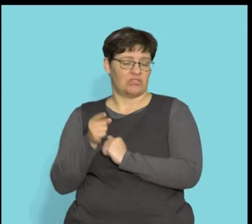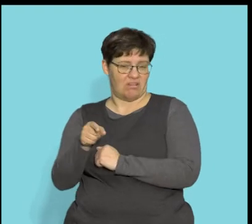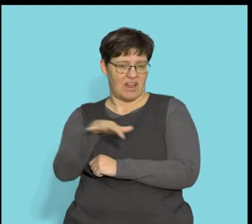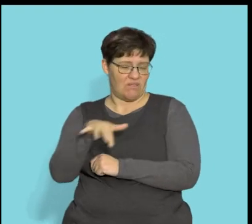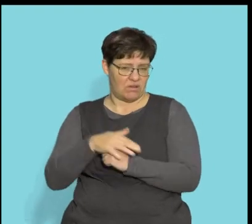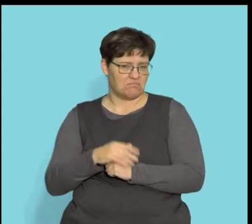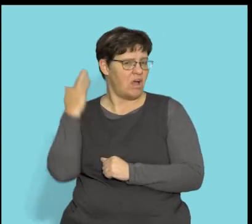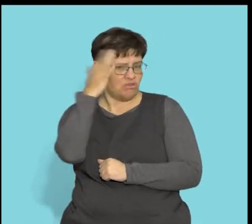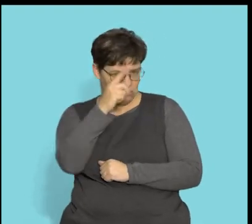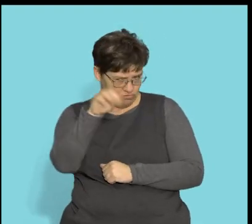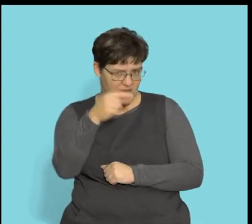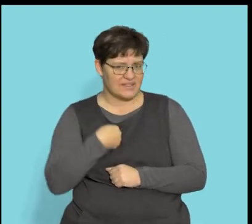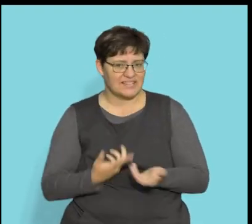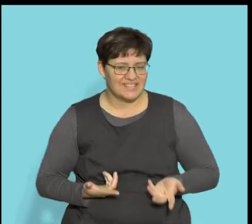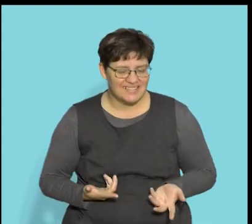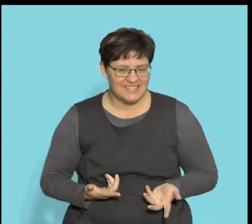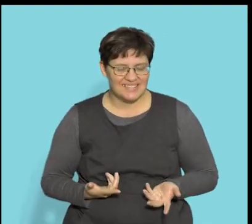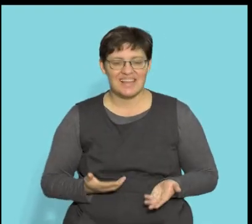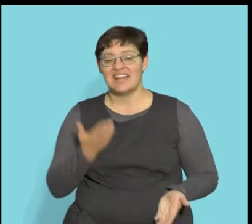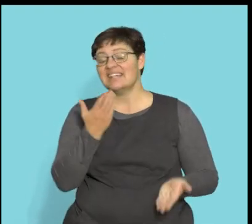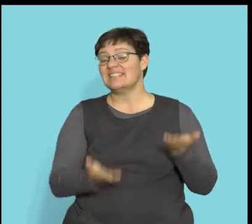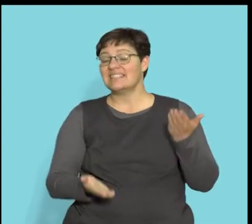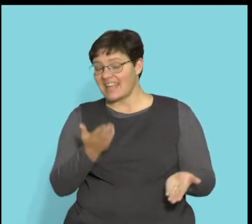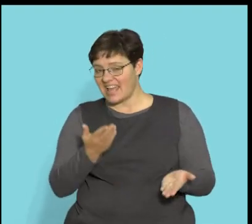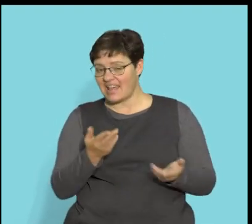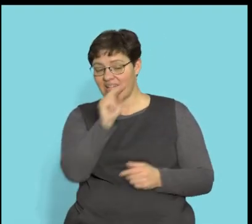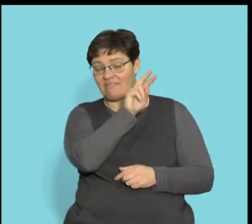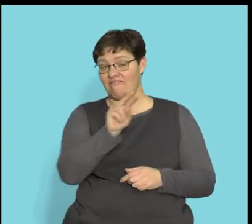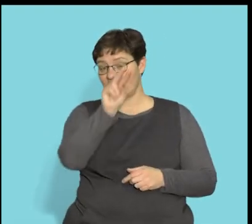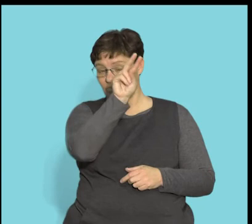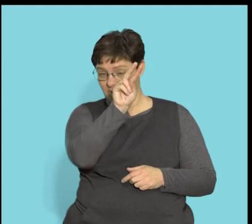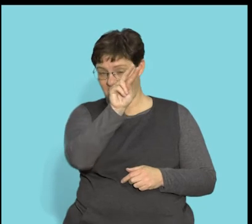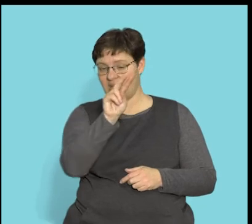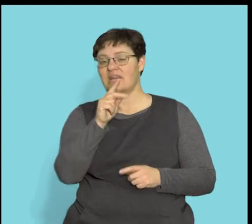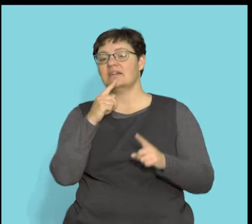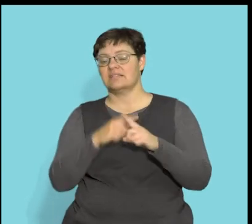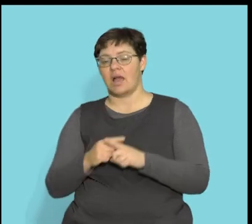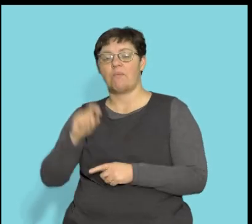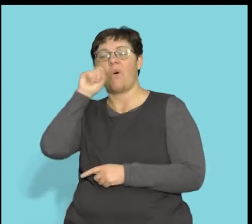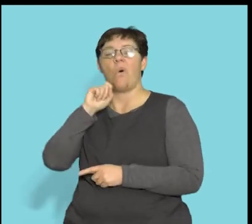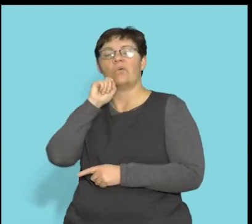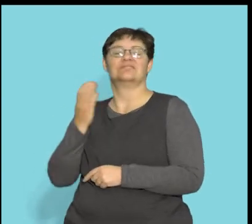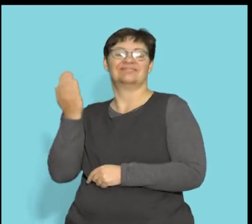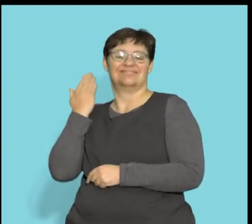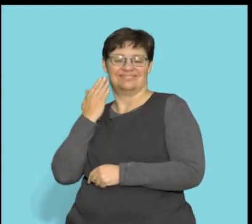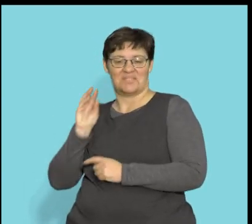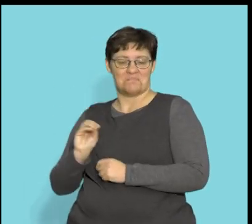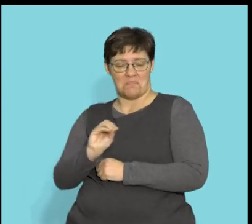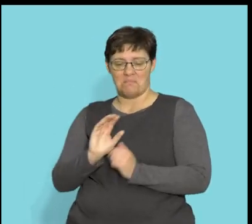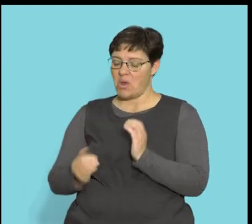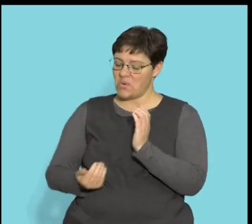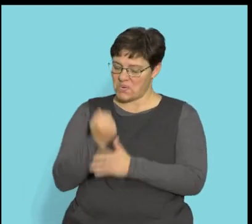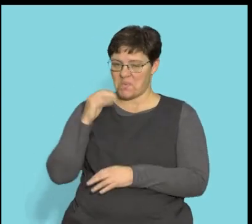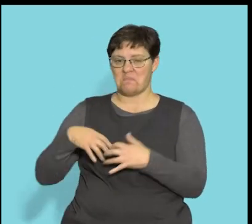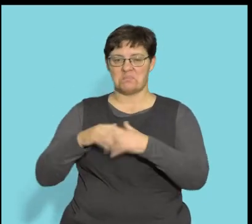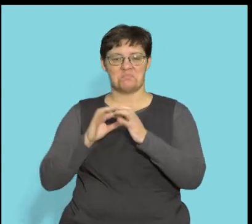surface area. So my theory was correct. It is my scale factor squared times the old surface area to get the